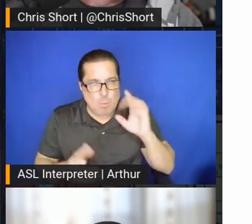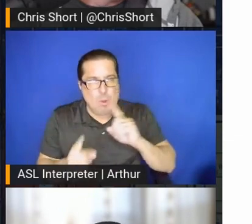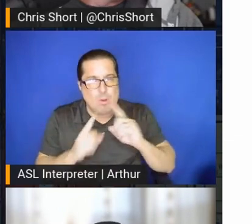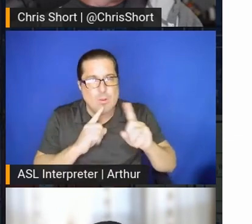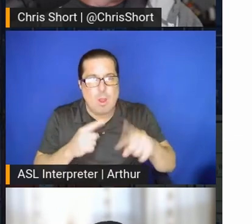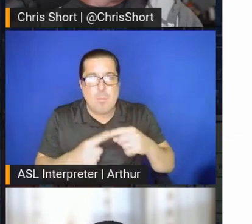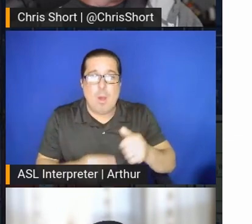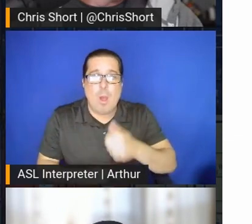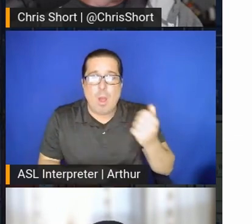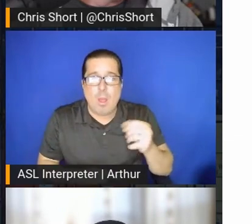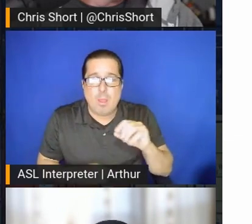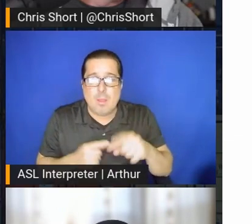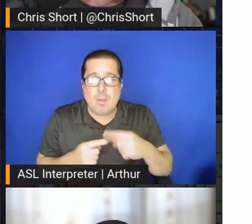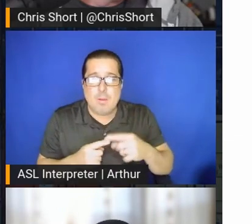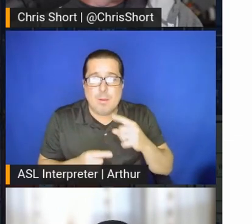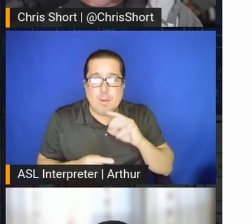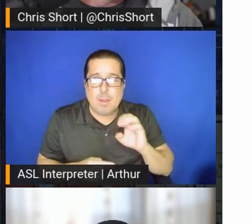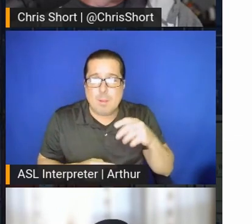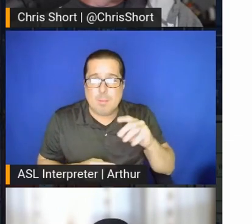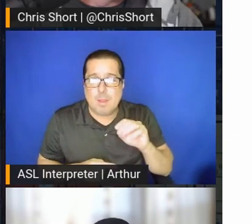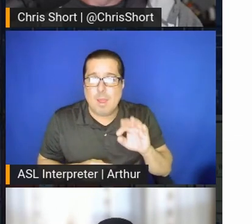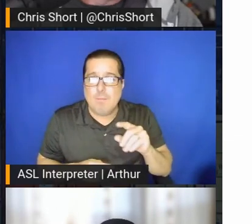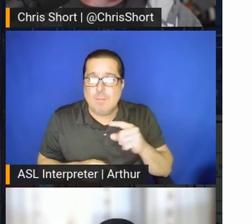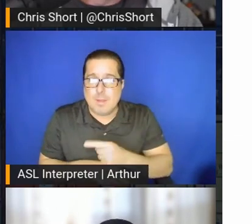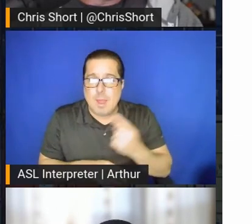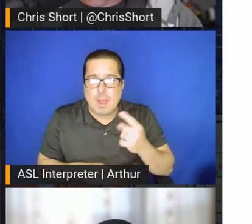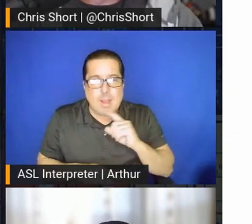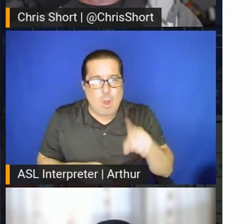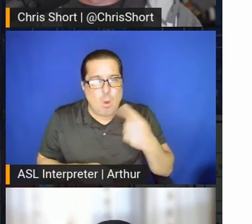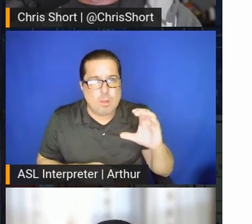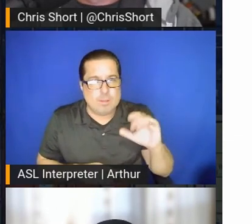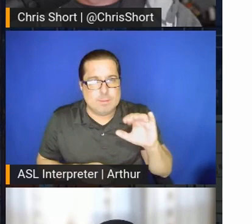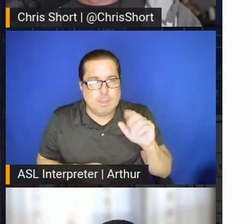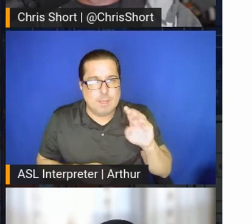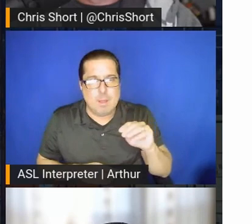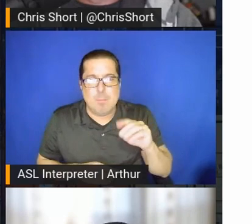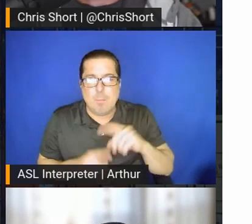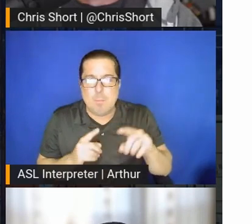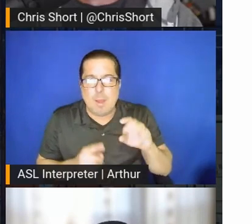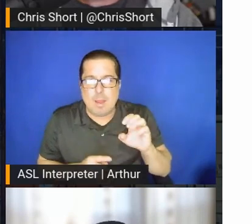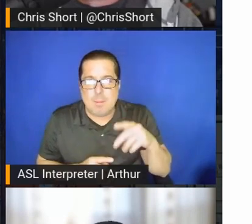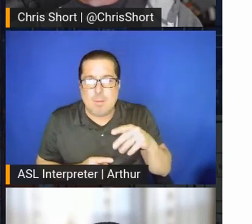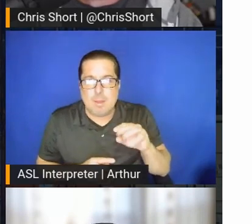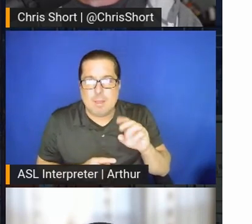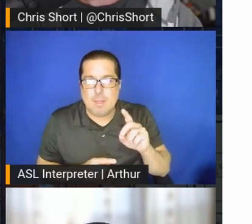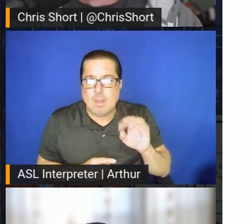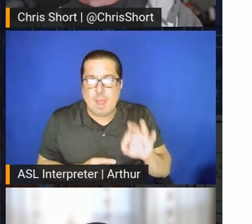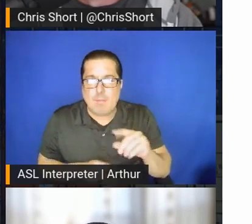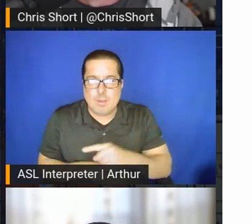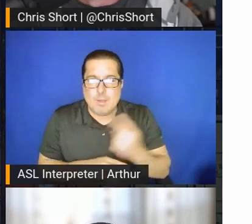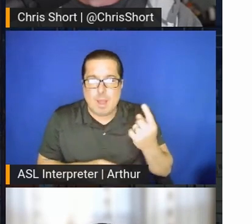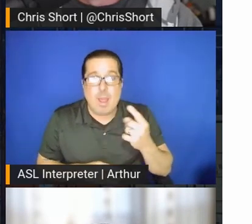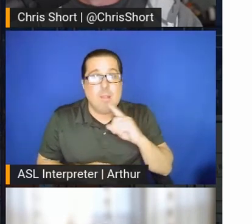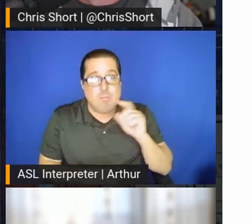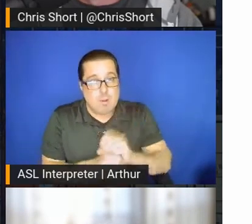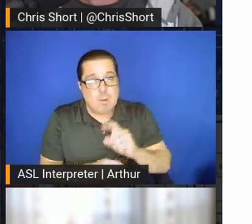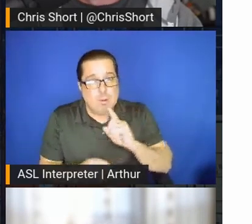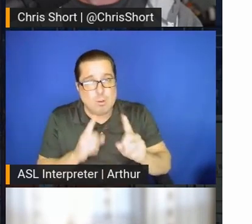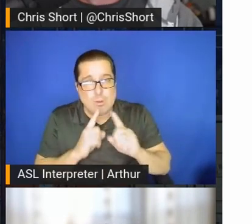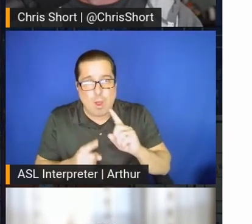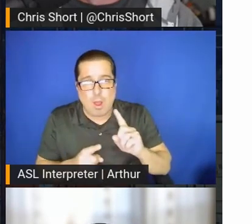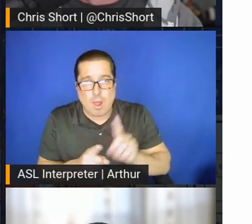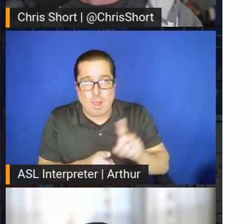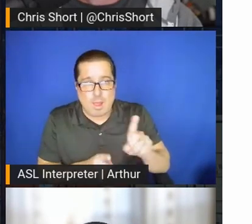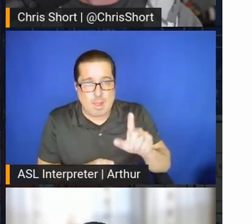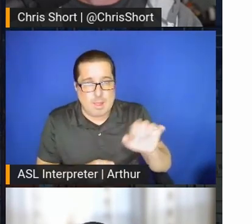about eBPF Day is that it's not just Cilium. It's, eBPF Day, right? So it's like literally talking, just like Liz pointed